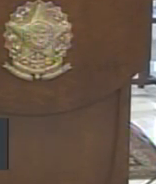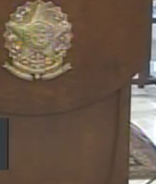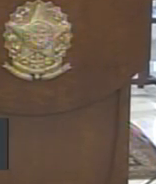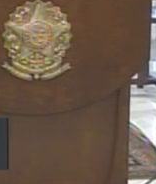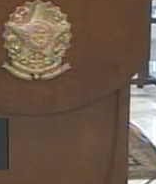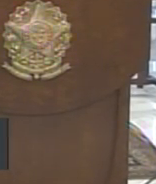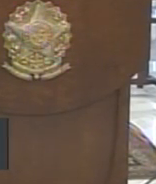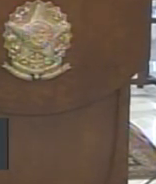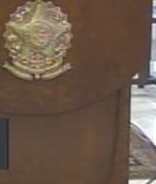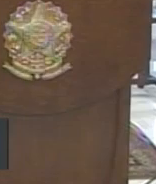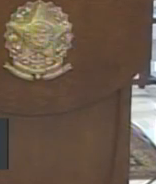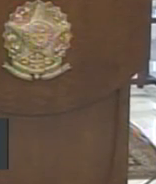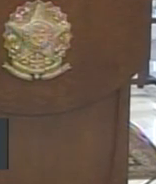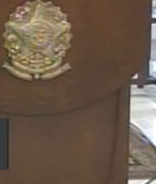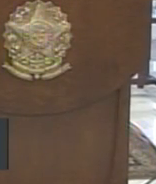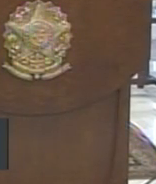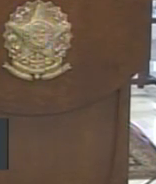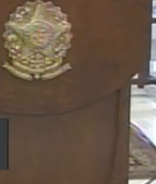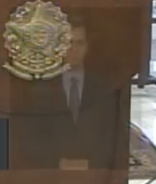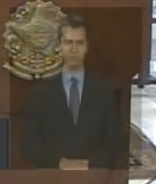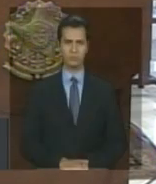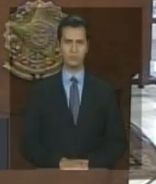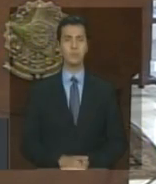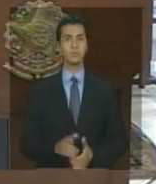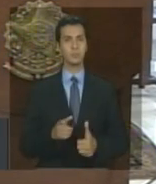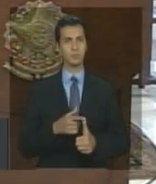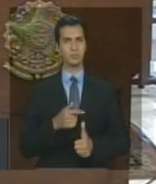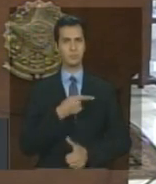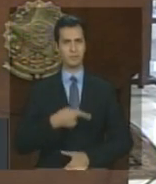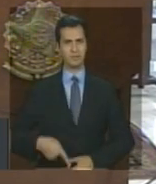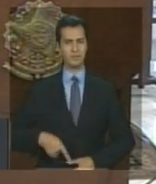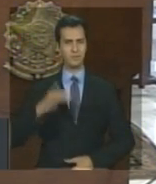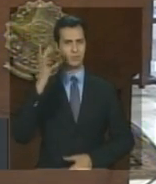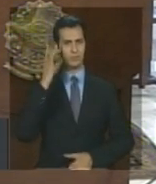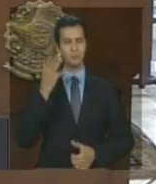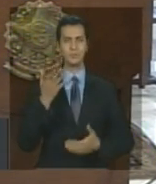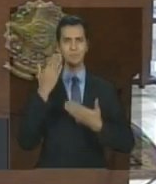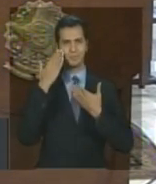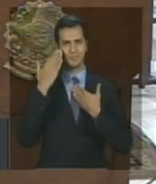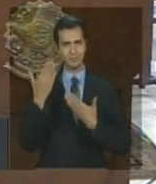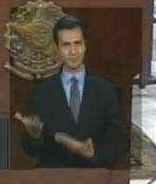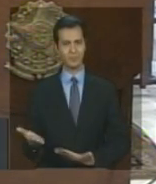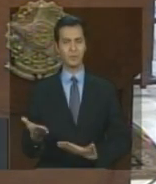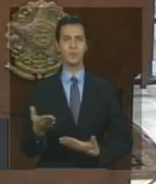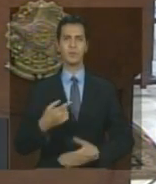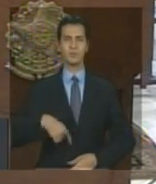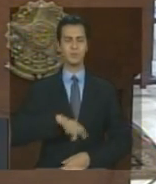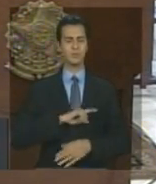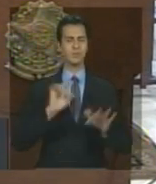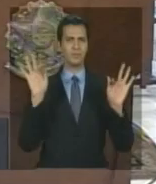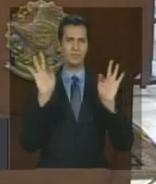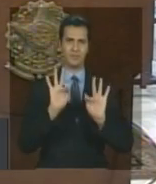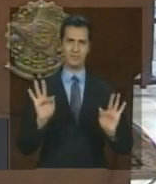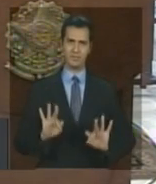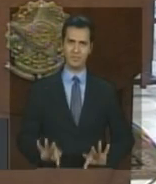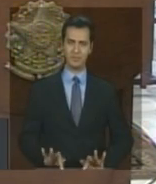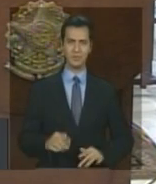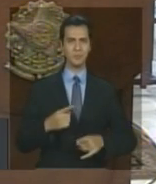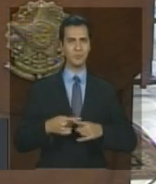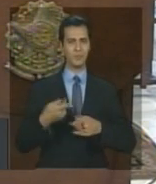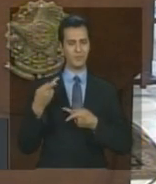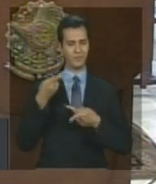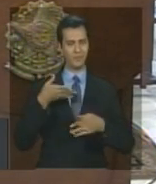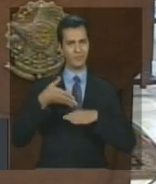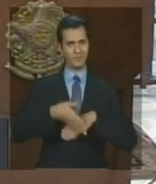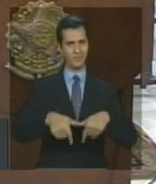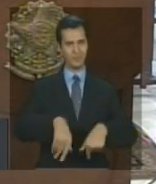and to receive such a warm reception from you. Primeiramente, senhora presidente, eu quero agradecer, dizer o quão feliz nós estamos por estarmos